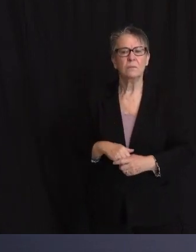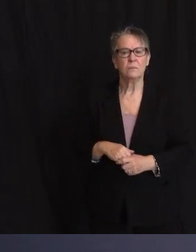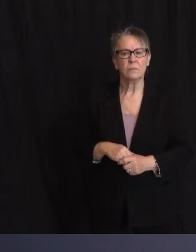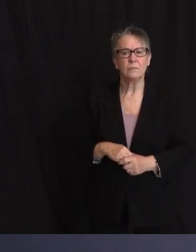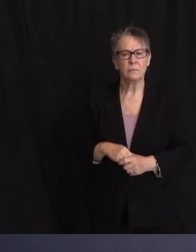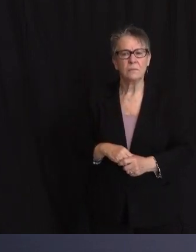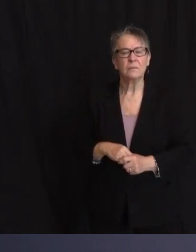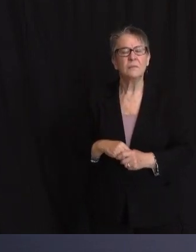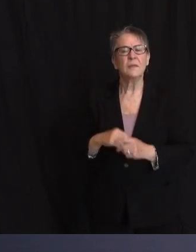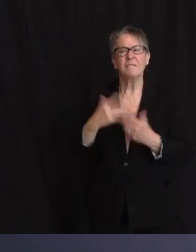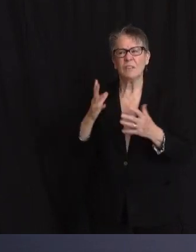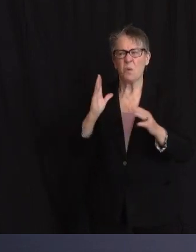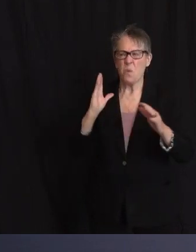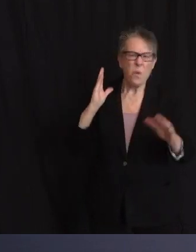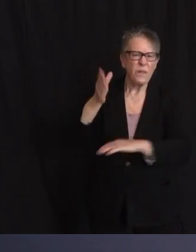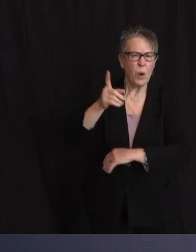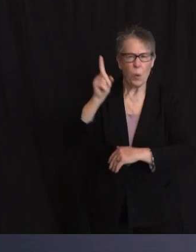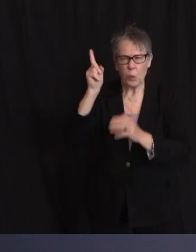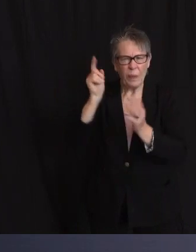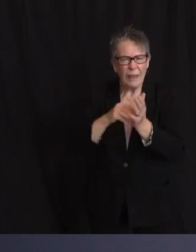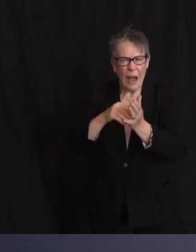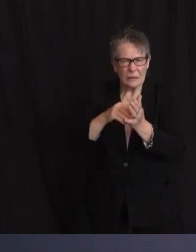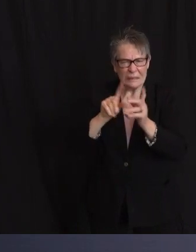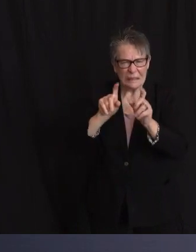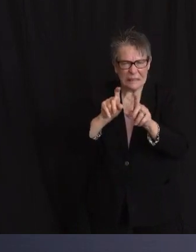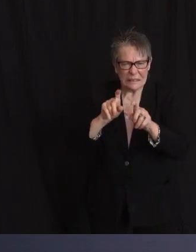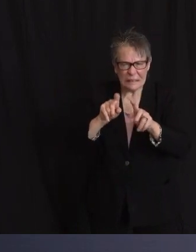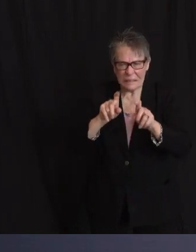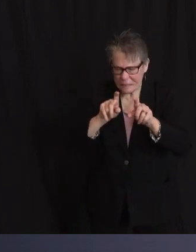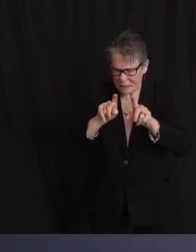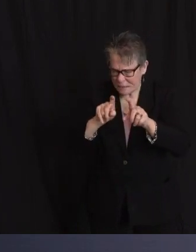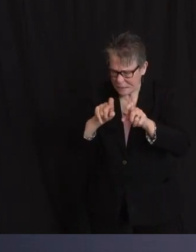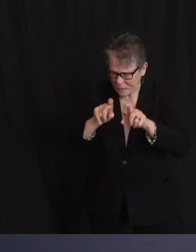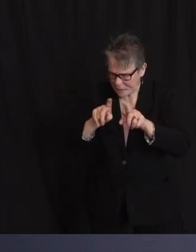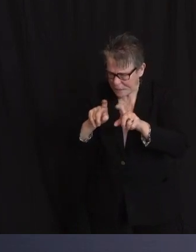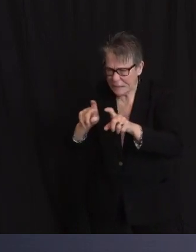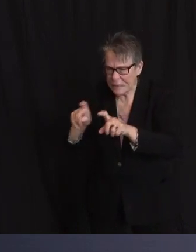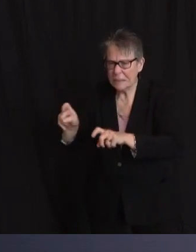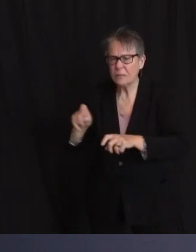72,463 have tested positive, with a positivity rate of